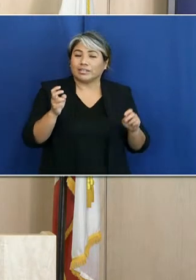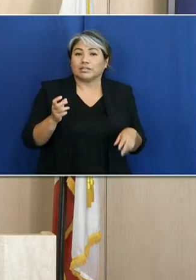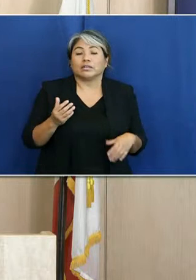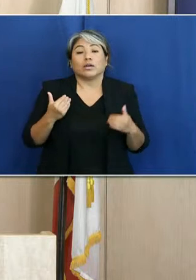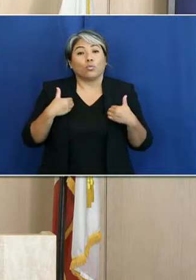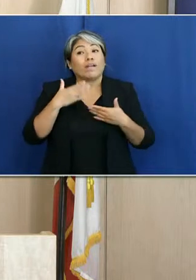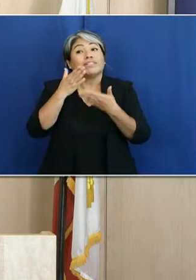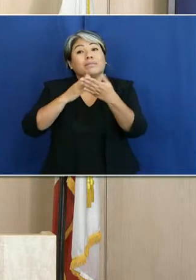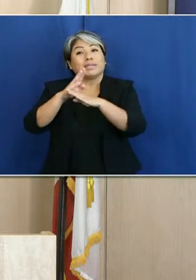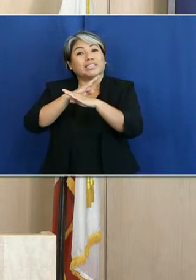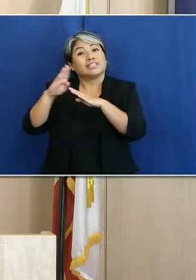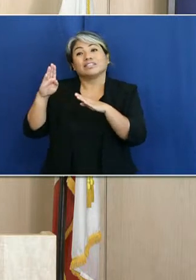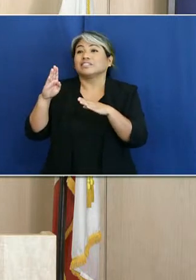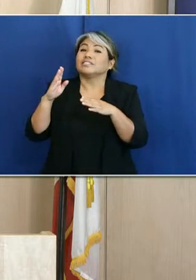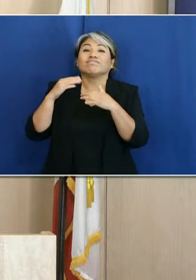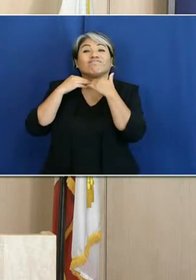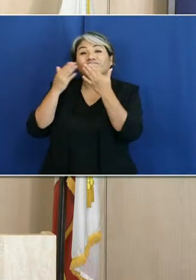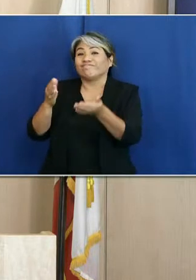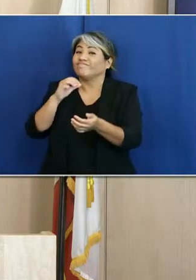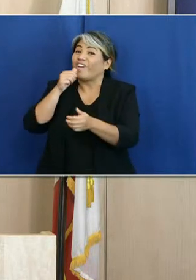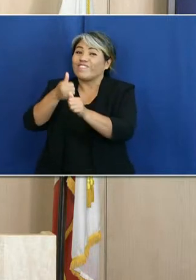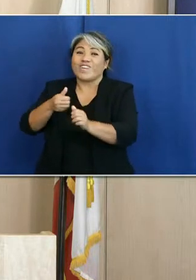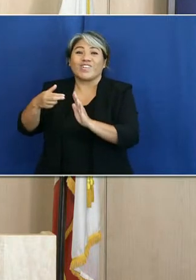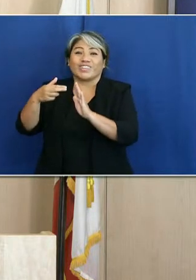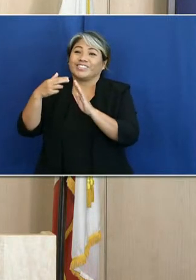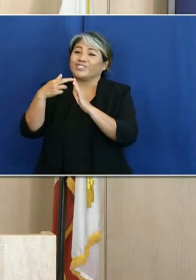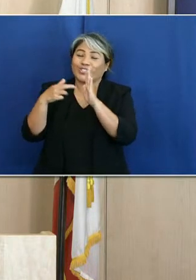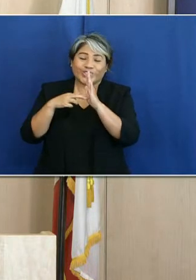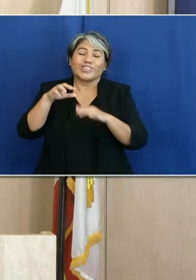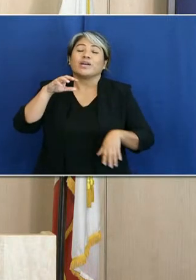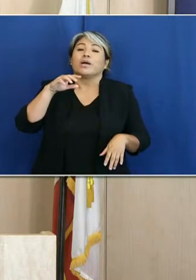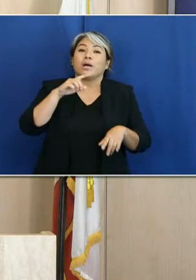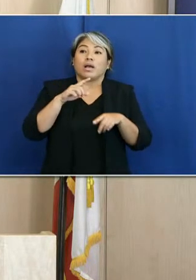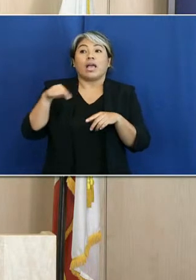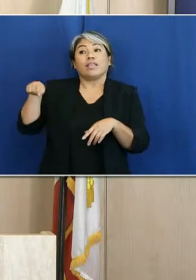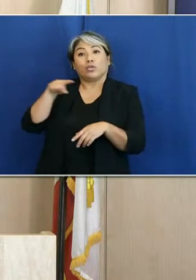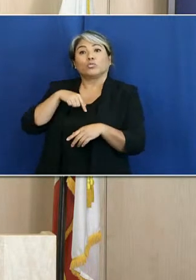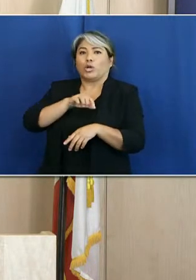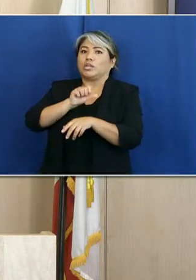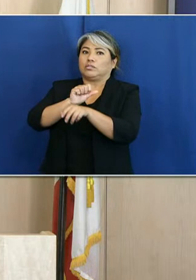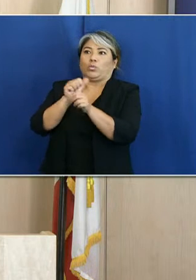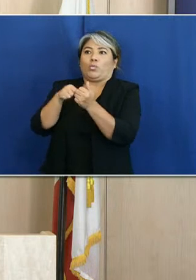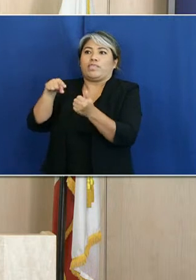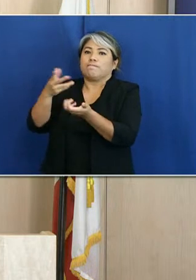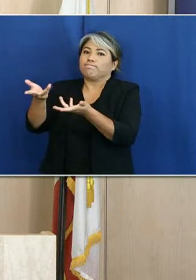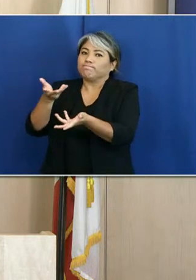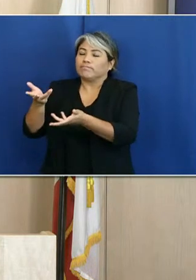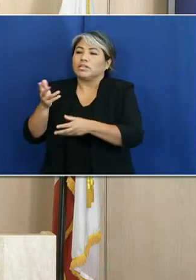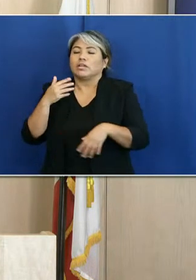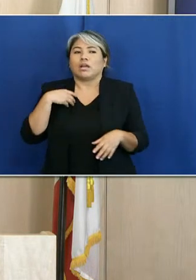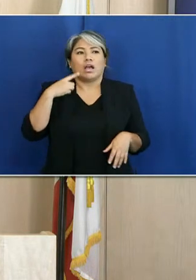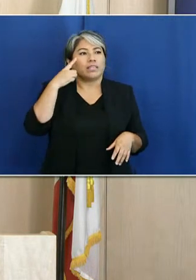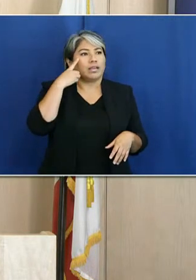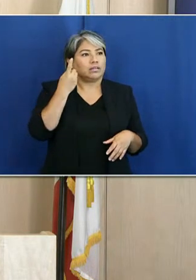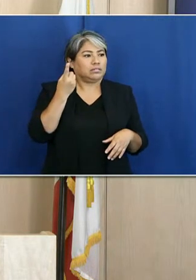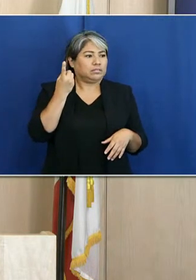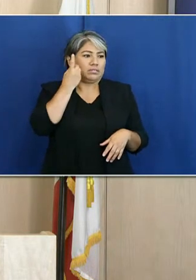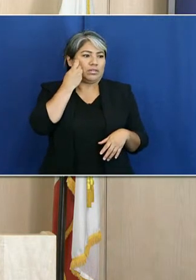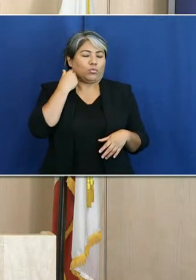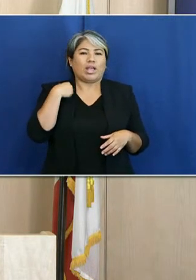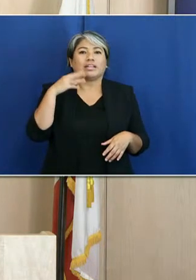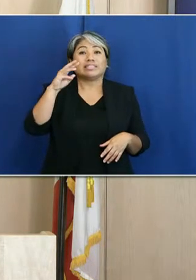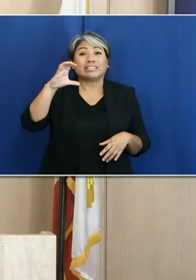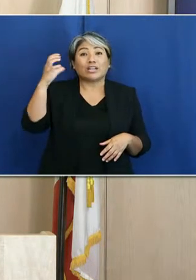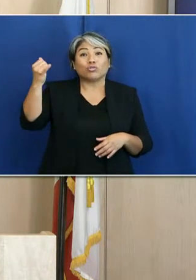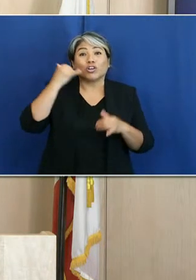have some that are not, and those we are dealing with. I think this last week, as I recall, I think we had about 600